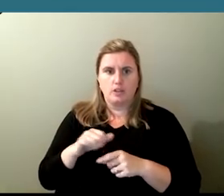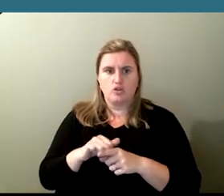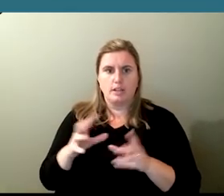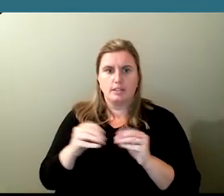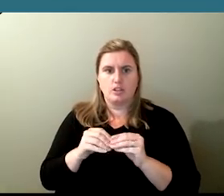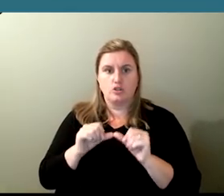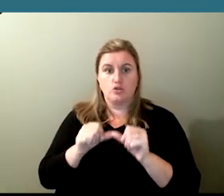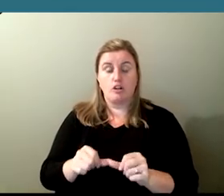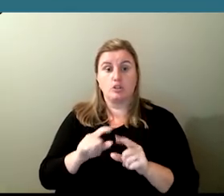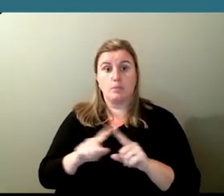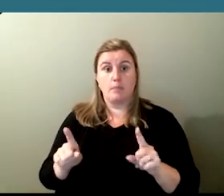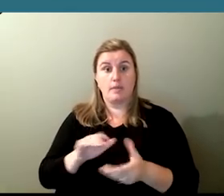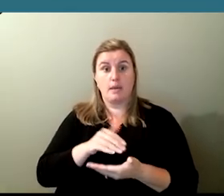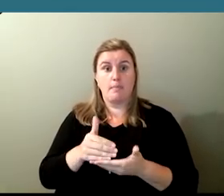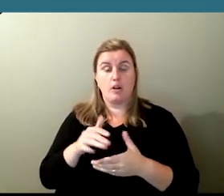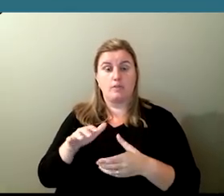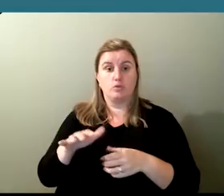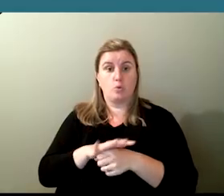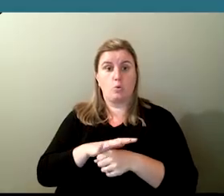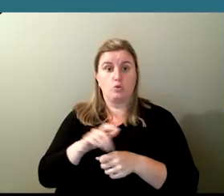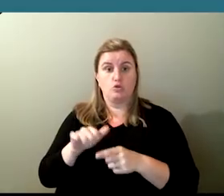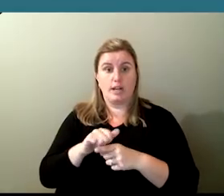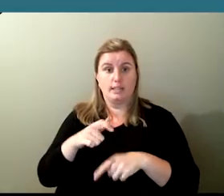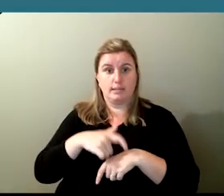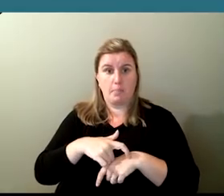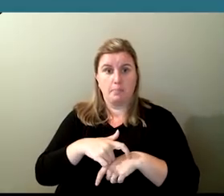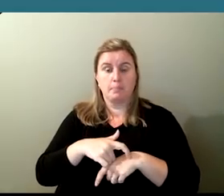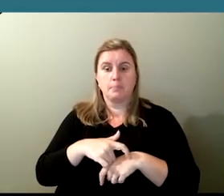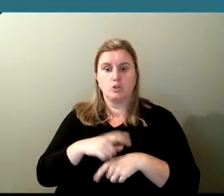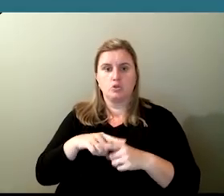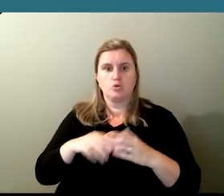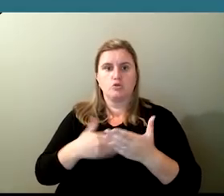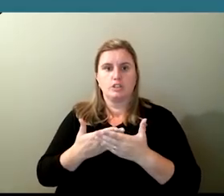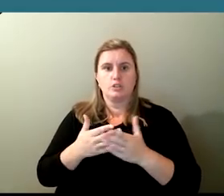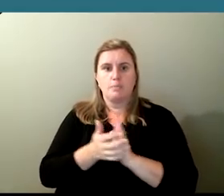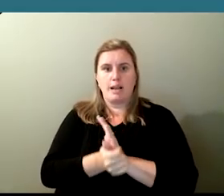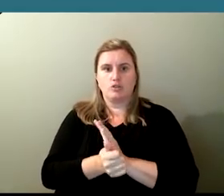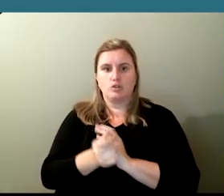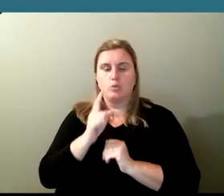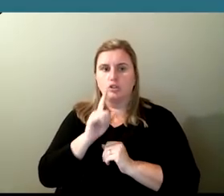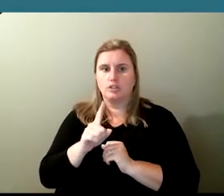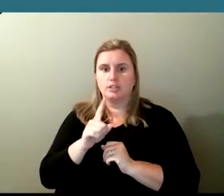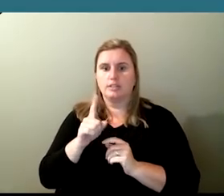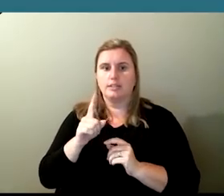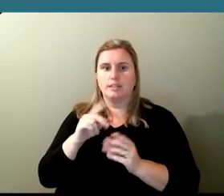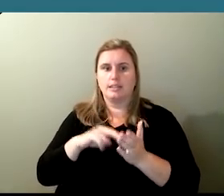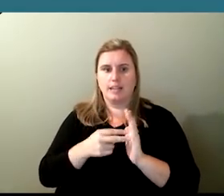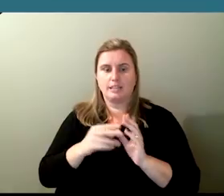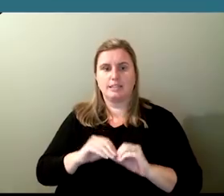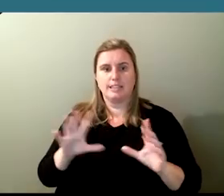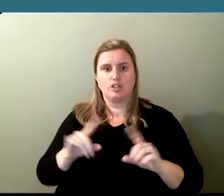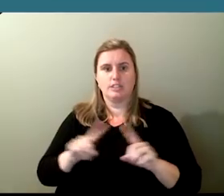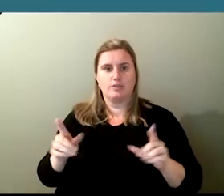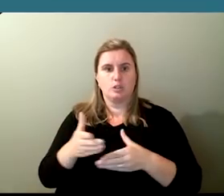duration, but also the amount of total training time to reach mastery criteria, which really indicates clear differences